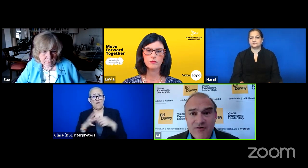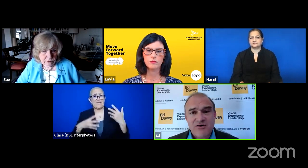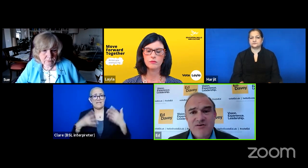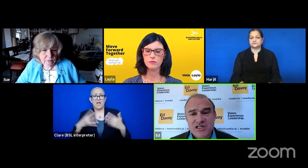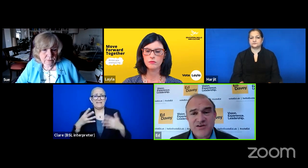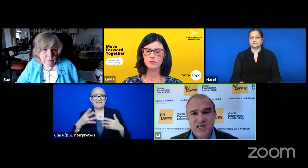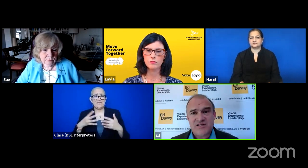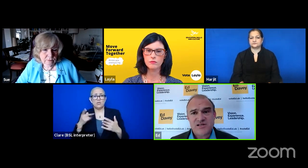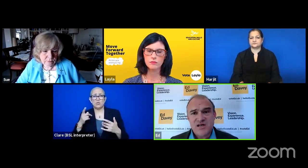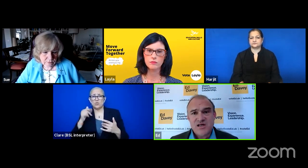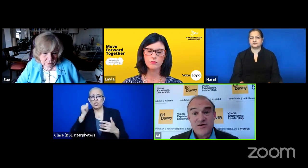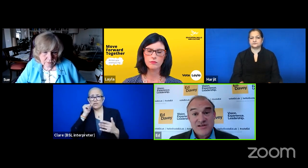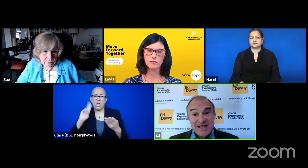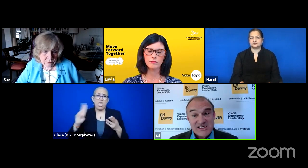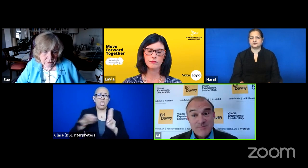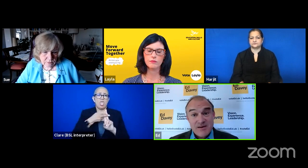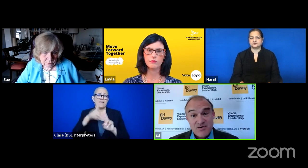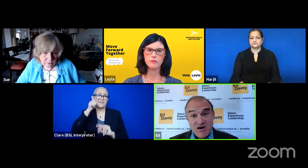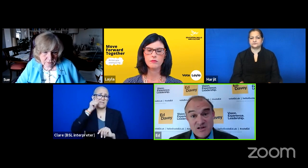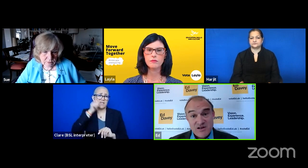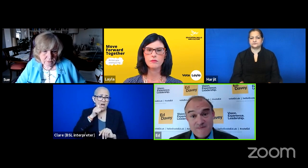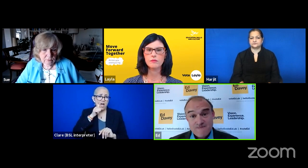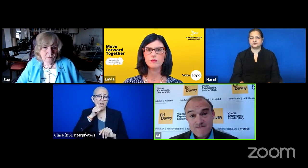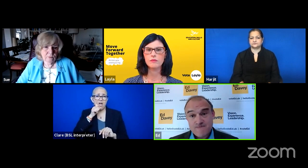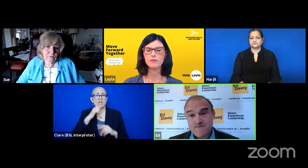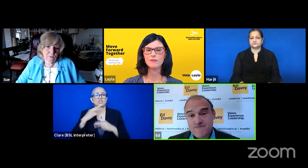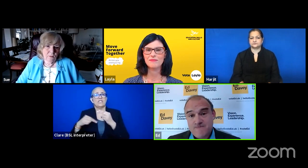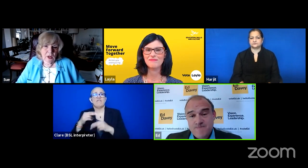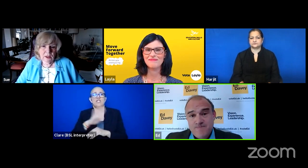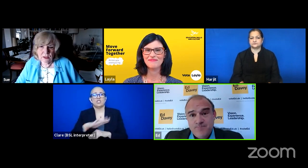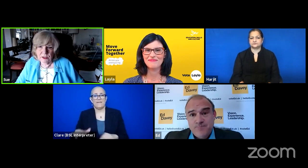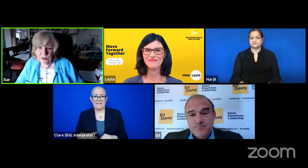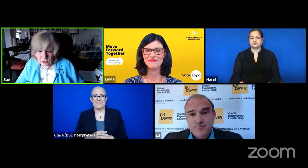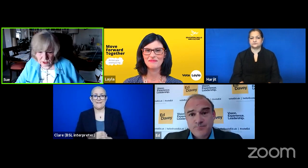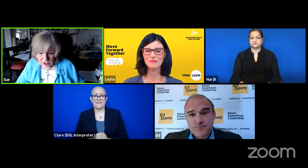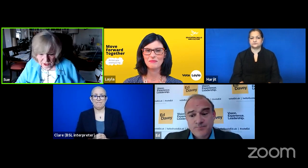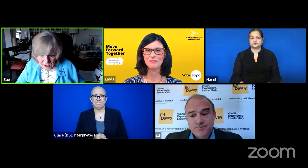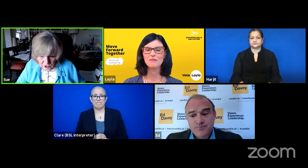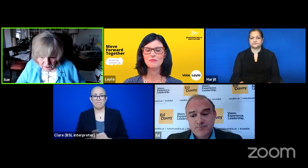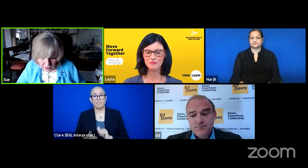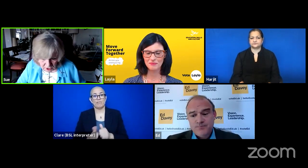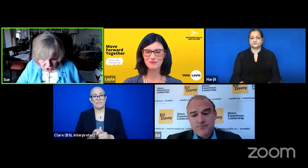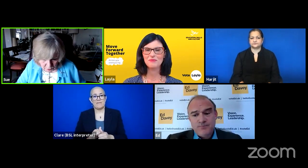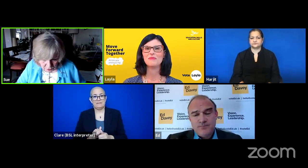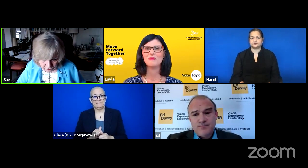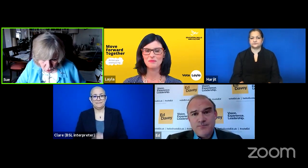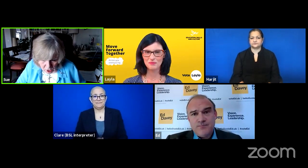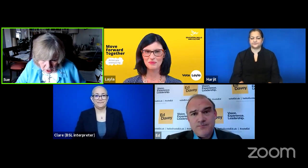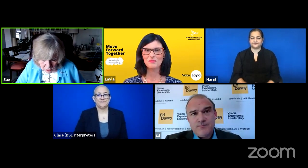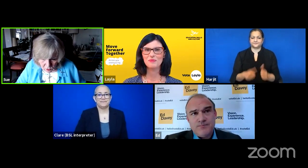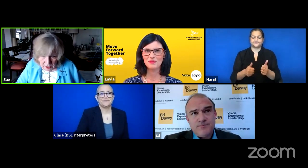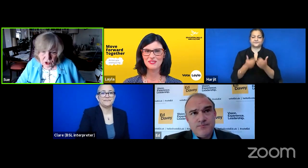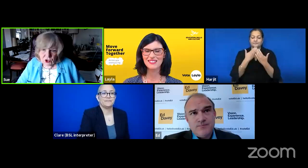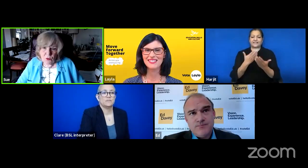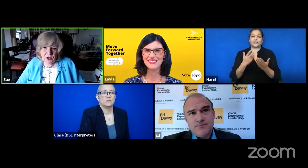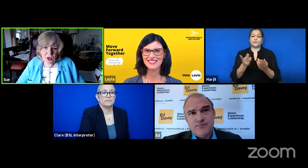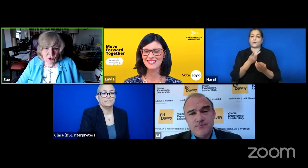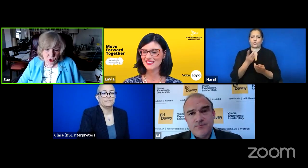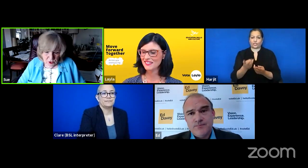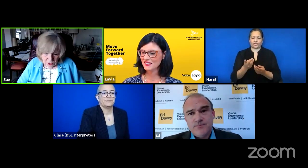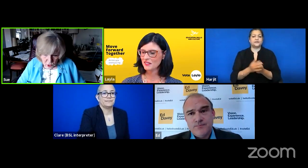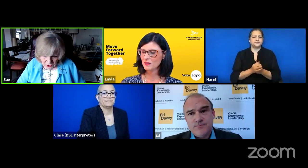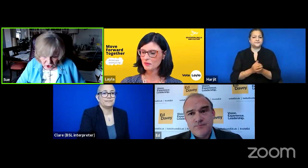scar a generation of kids. So this has to be a priority. It does indeed. Yes, thank you very much, both of you. Right, so we'll